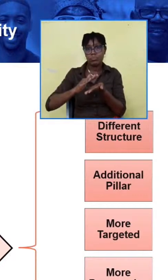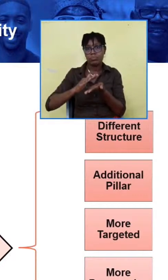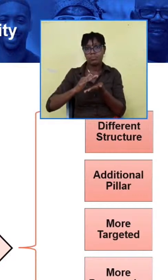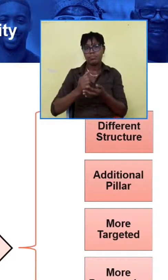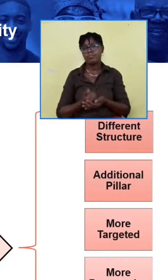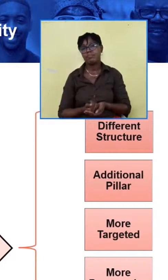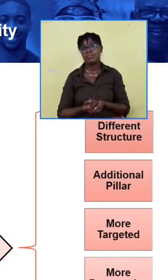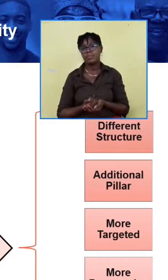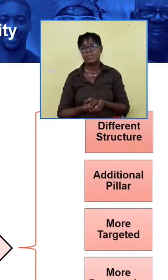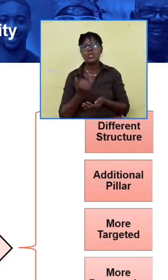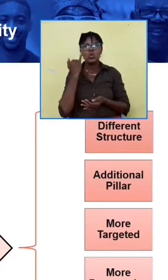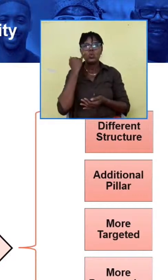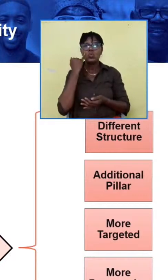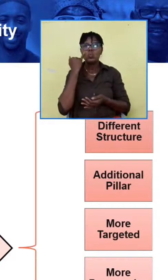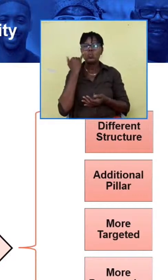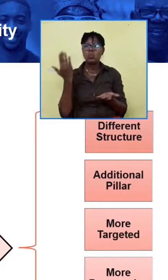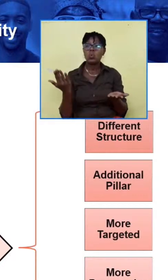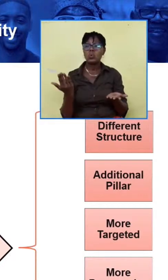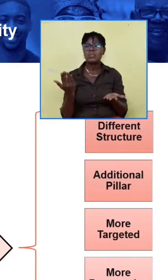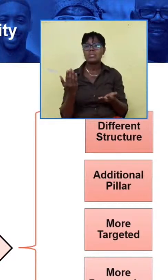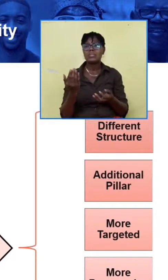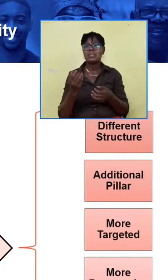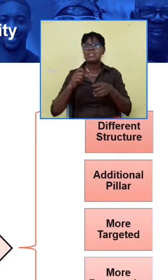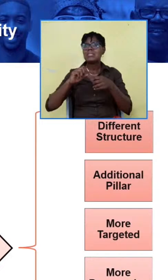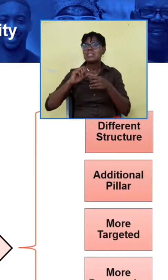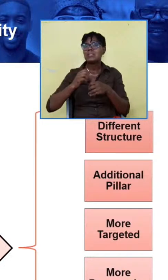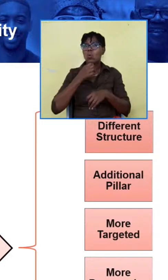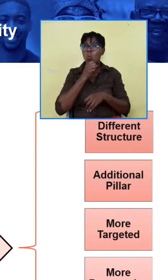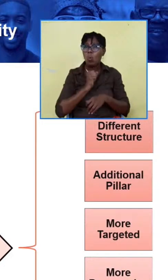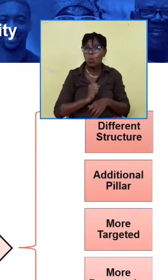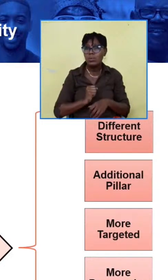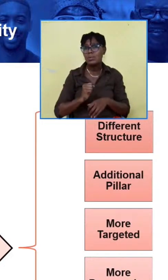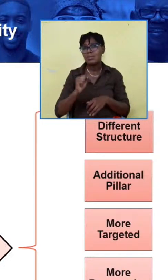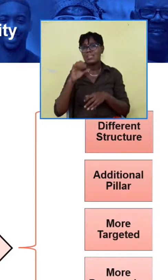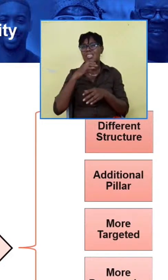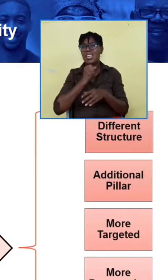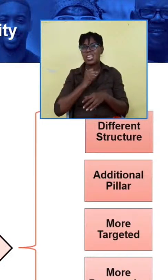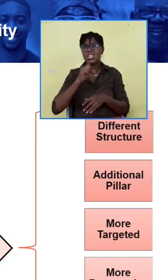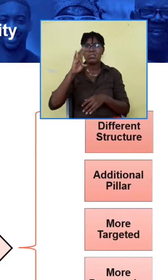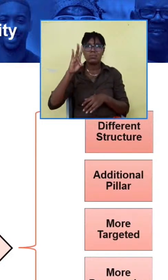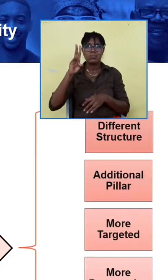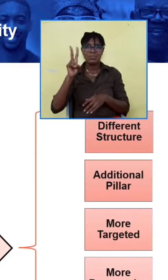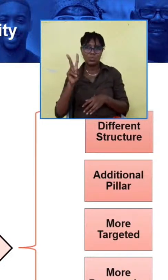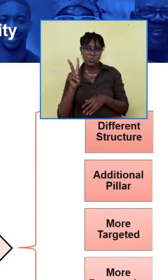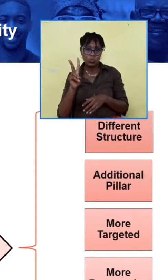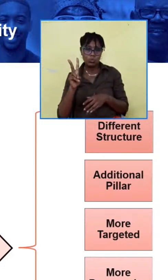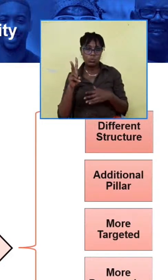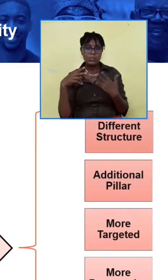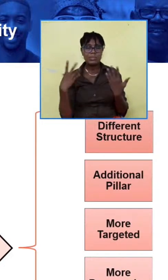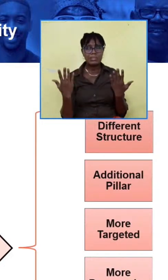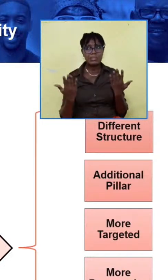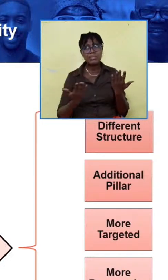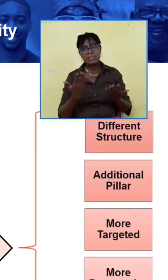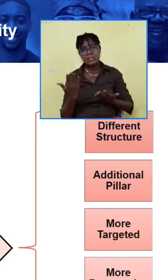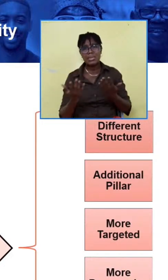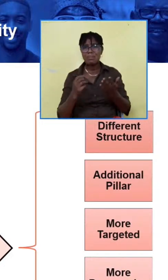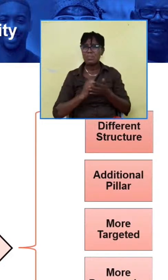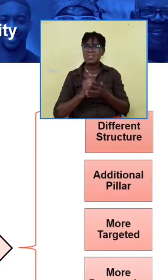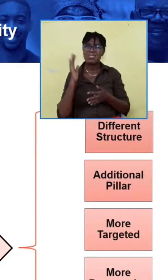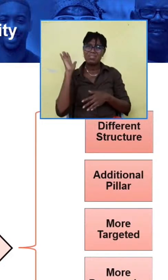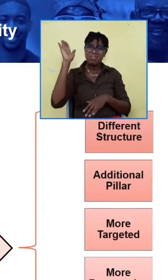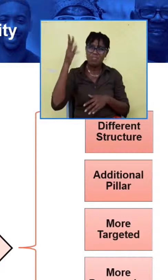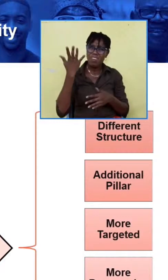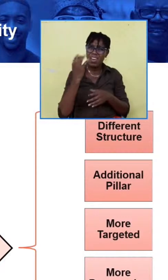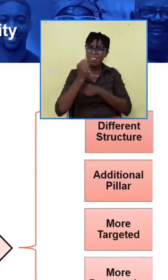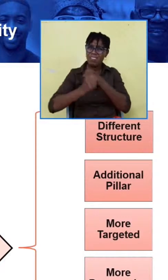as the Deputy Chairman said, 72 was mentioned, but it's an option. And it may not mean 5 years from now. It